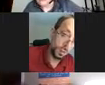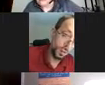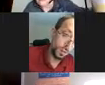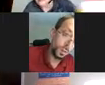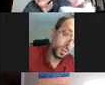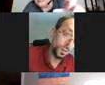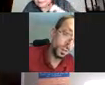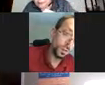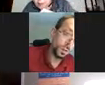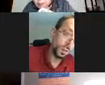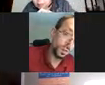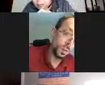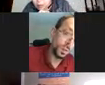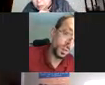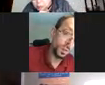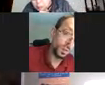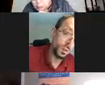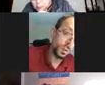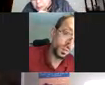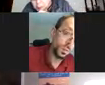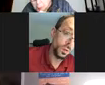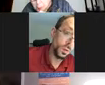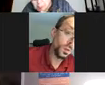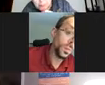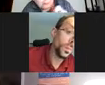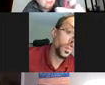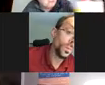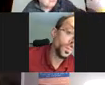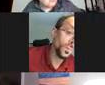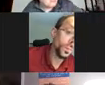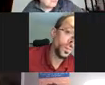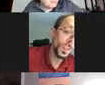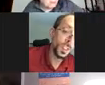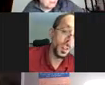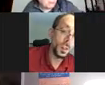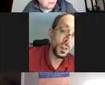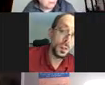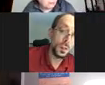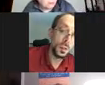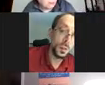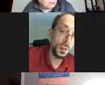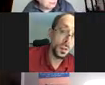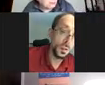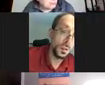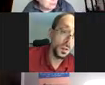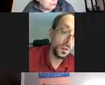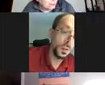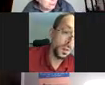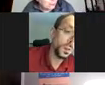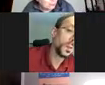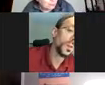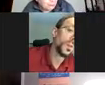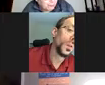whoever that group of people are for us, that we would name our own structural and systemic,